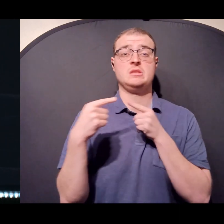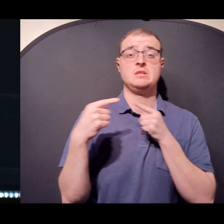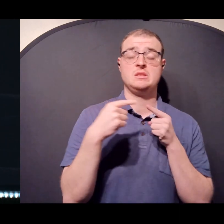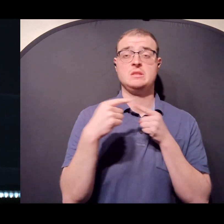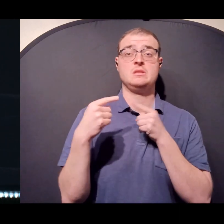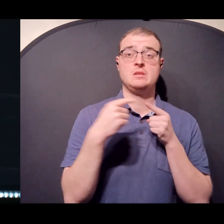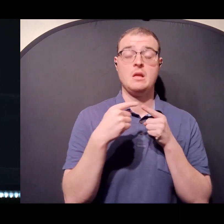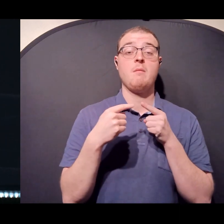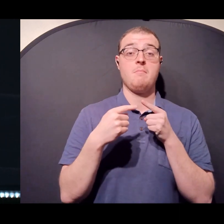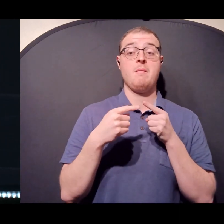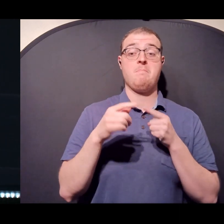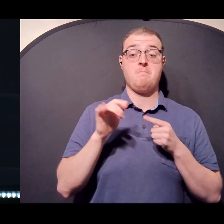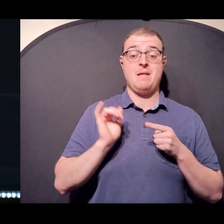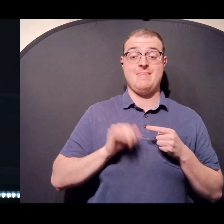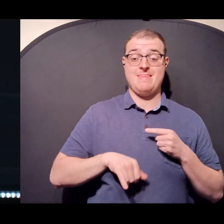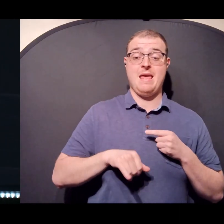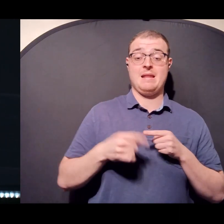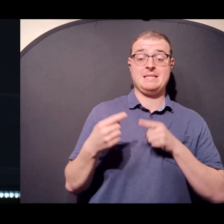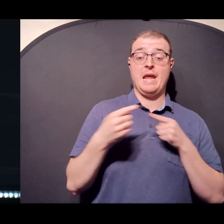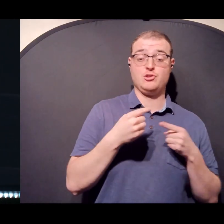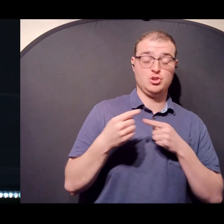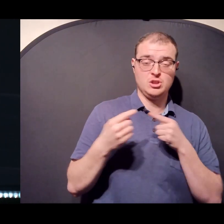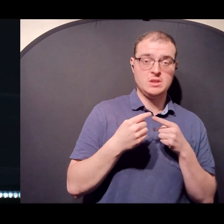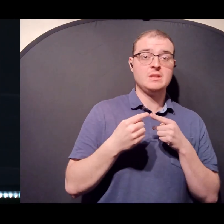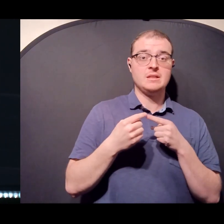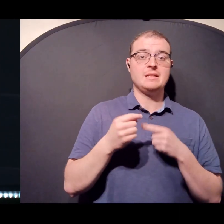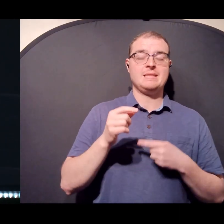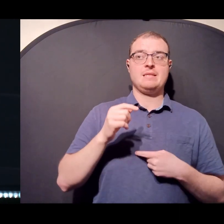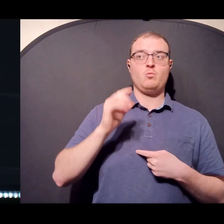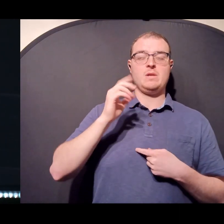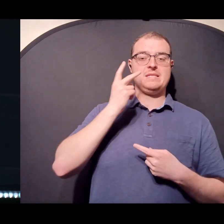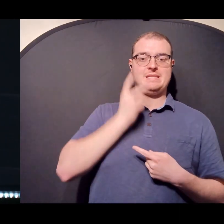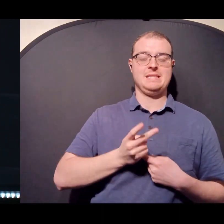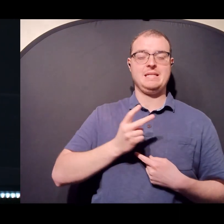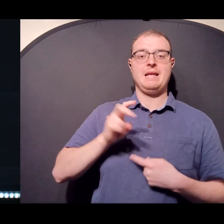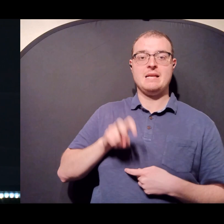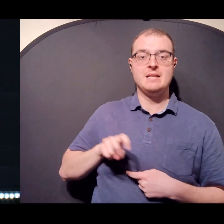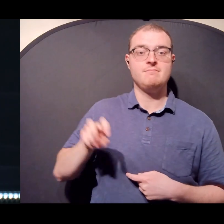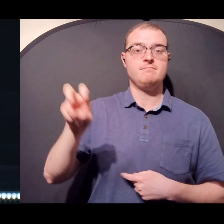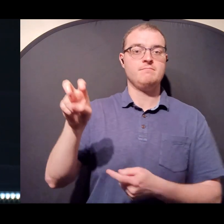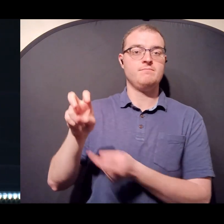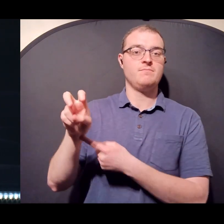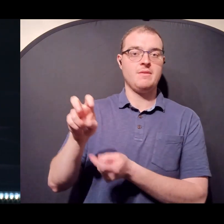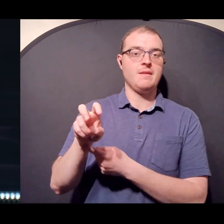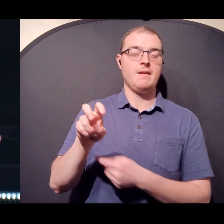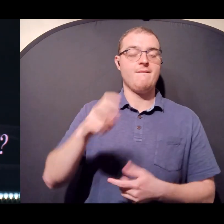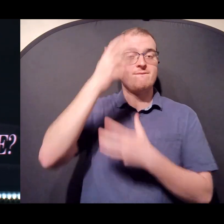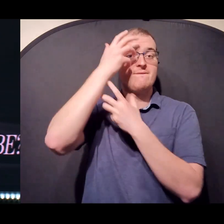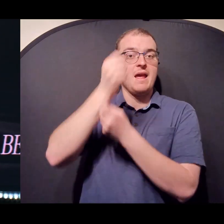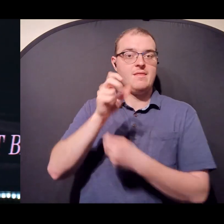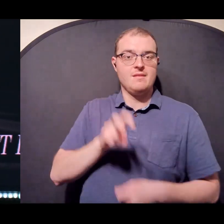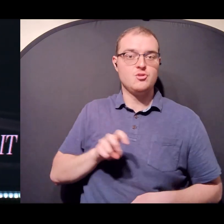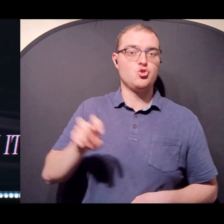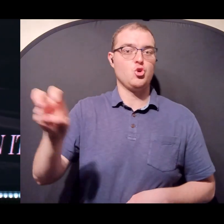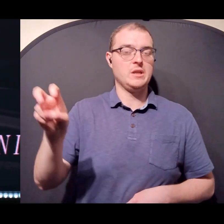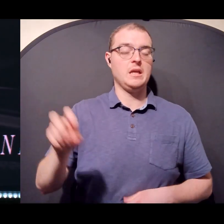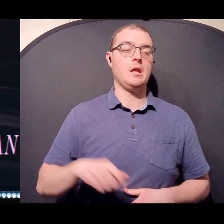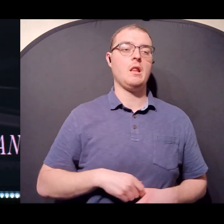the tension is her journey of faith. In the middle of her tension is this journey of faith, because I want you to get